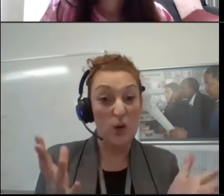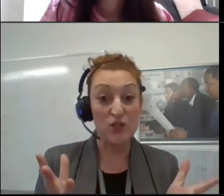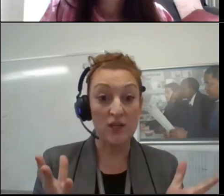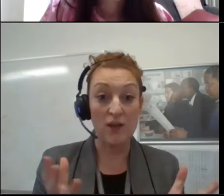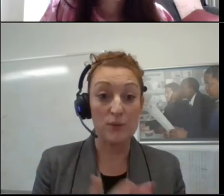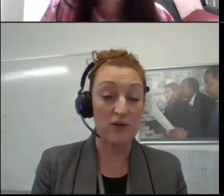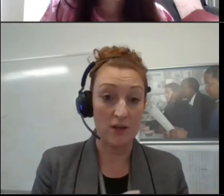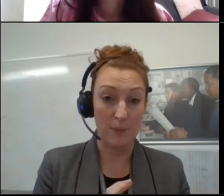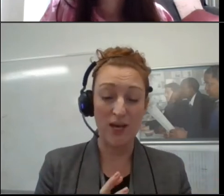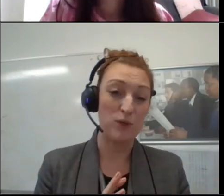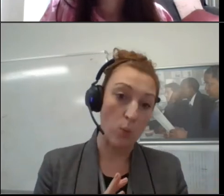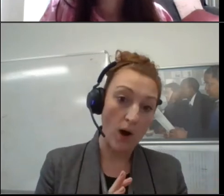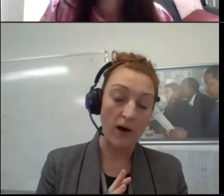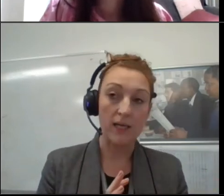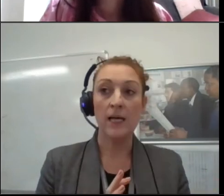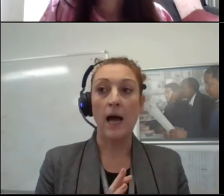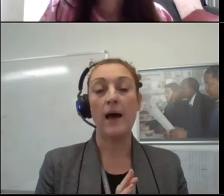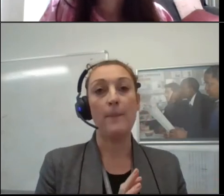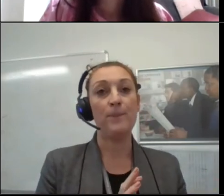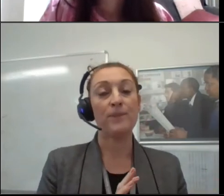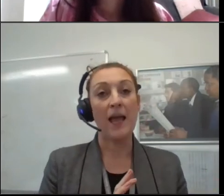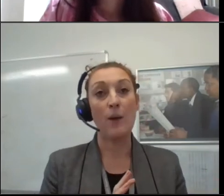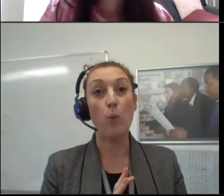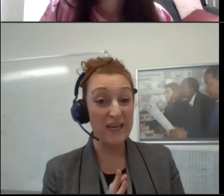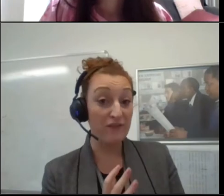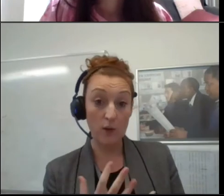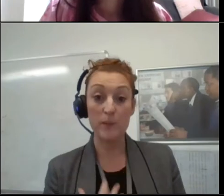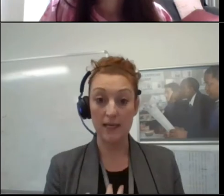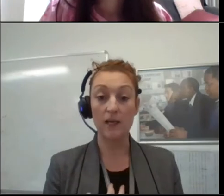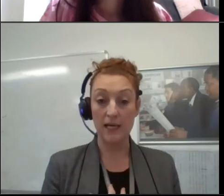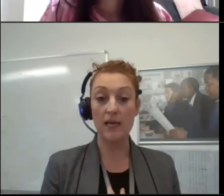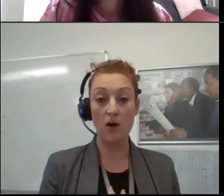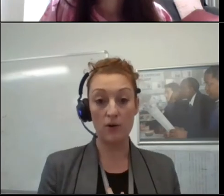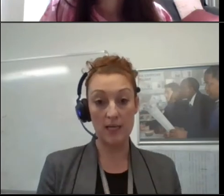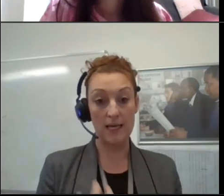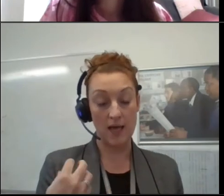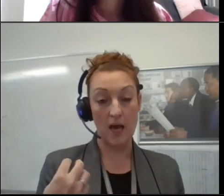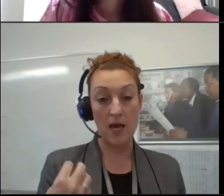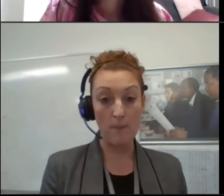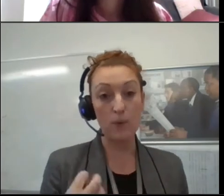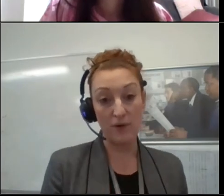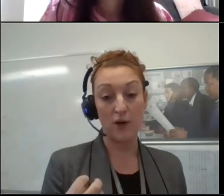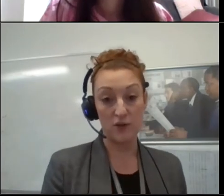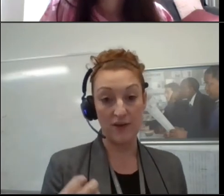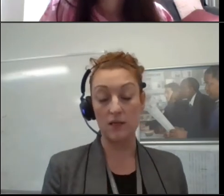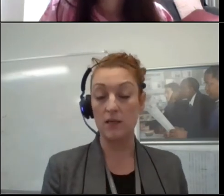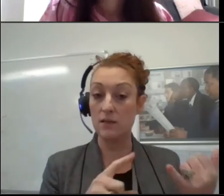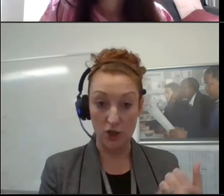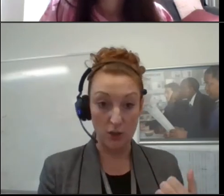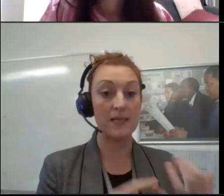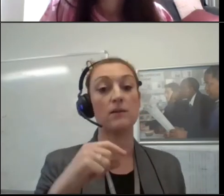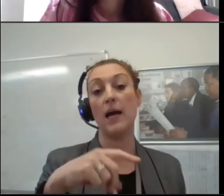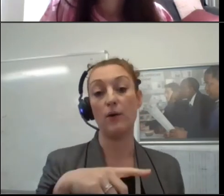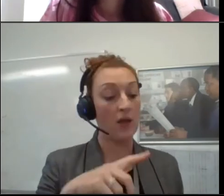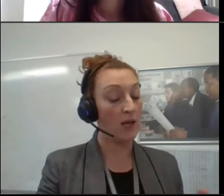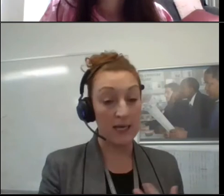the question that was posed, I think, by Jane was why? And we feel particularly in our context that a number of those